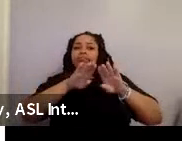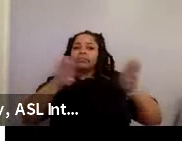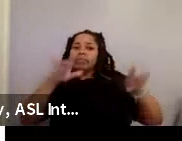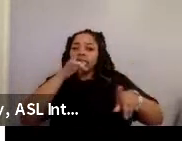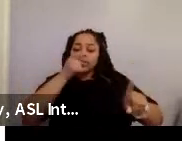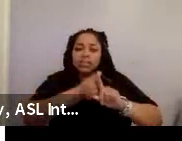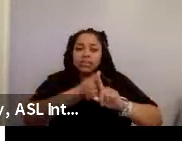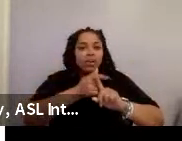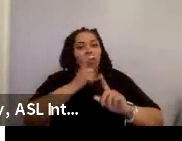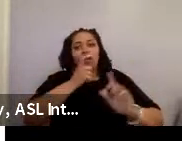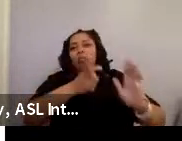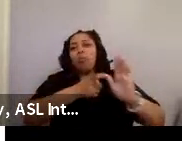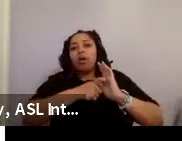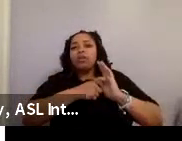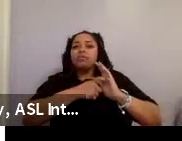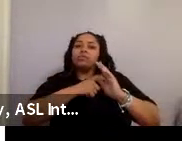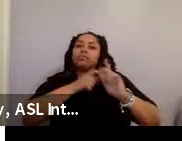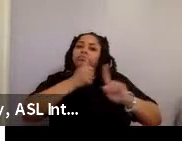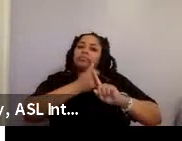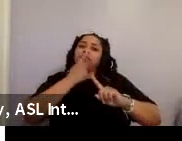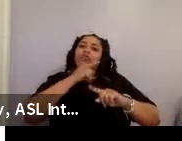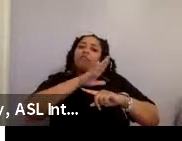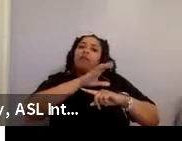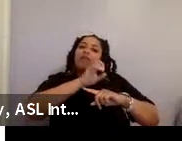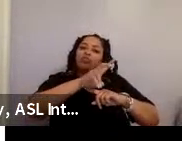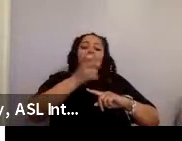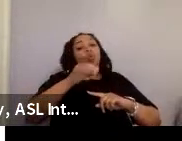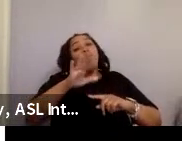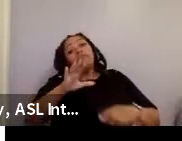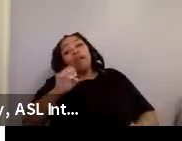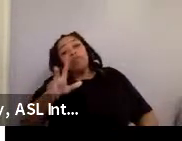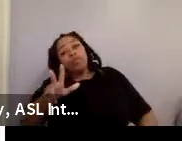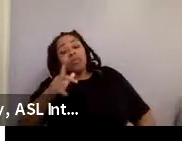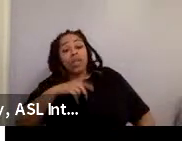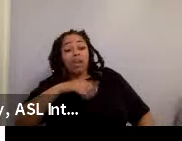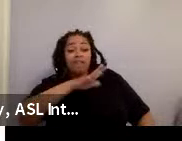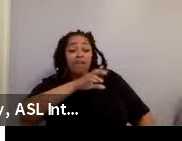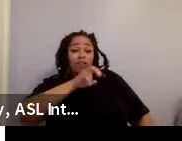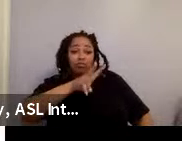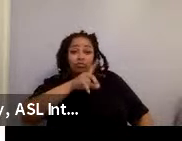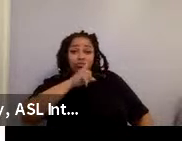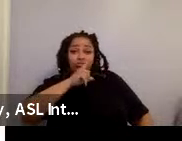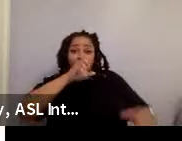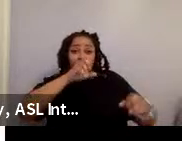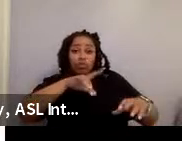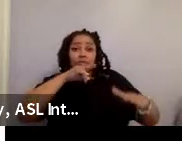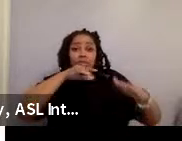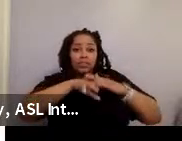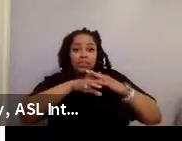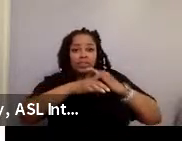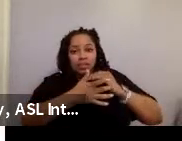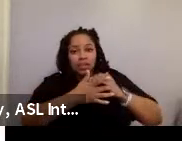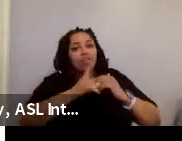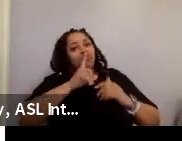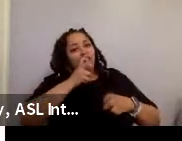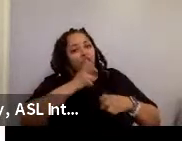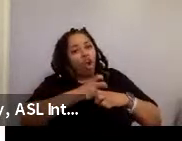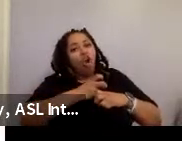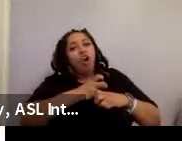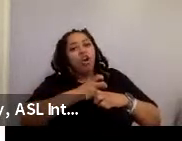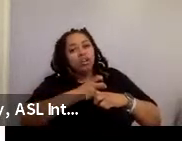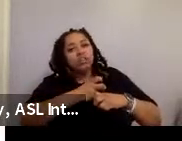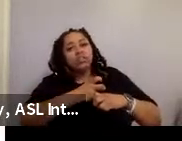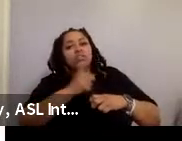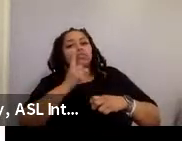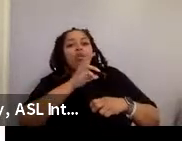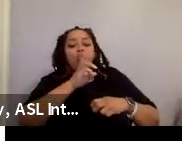to 502, 503. 502 is interoperability with assisted technology. That's really hard for web